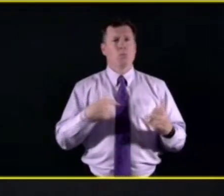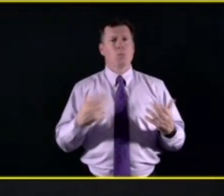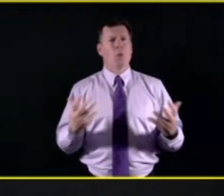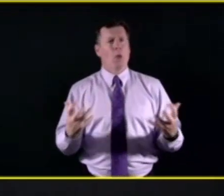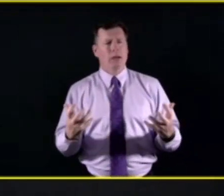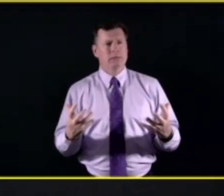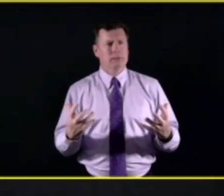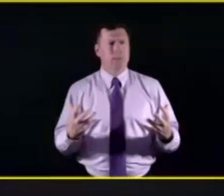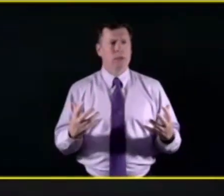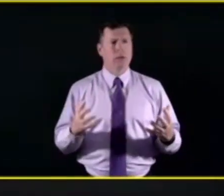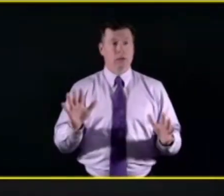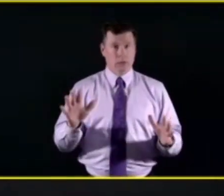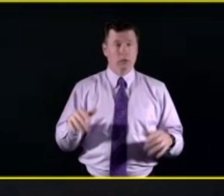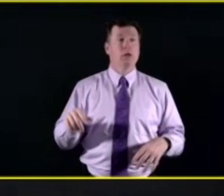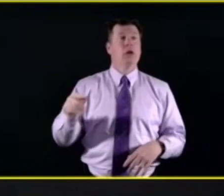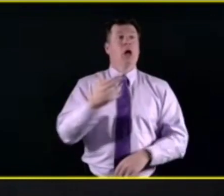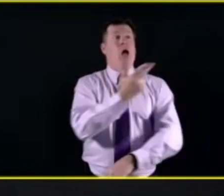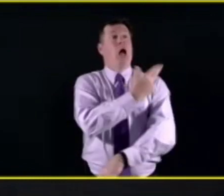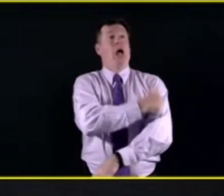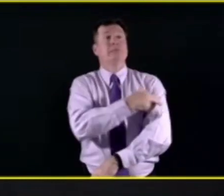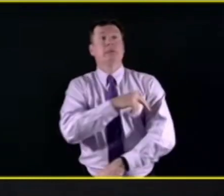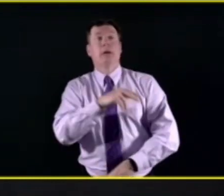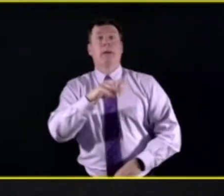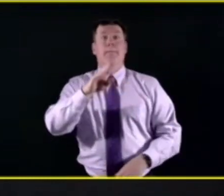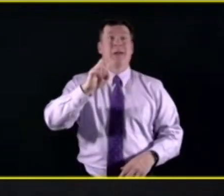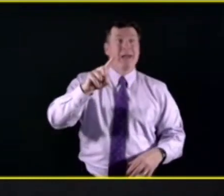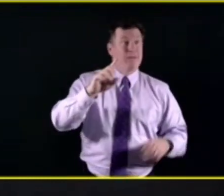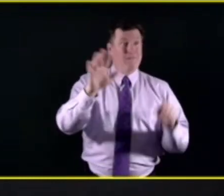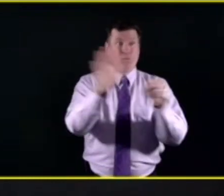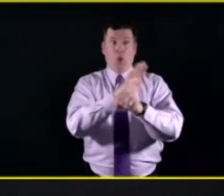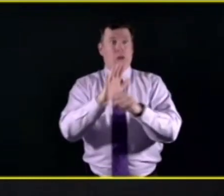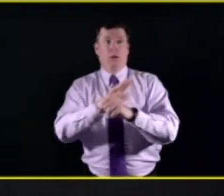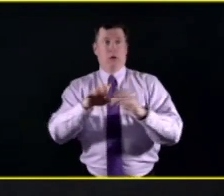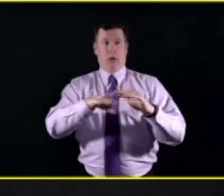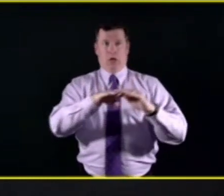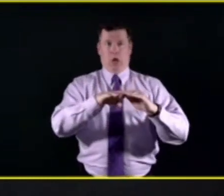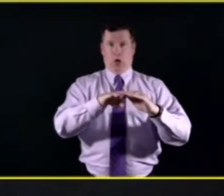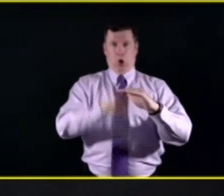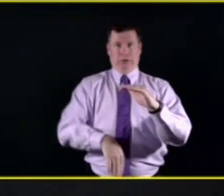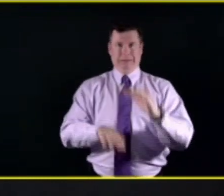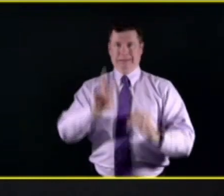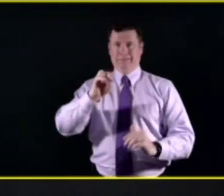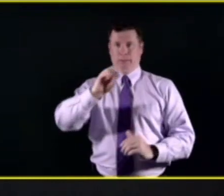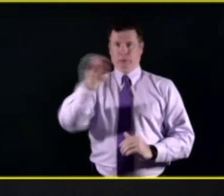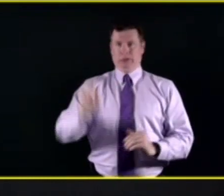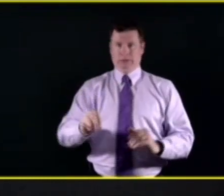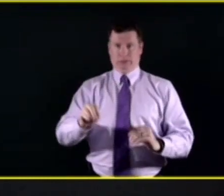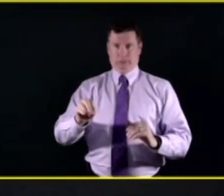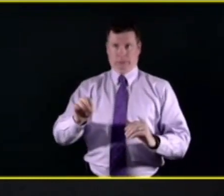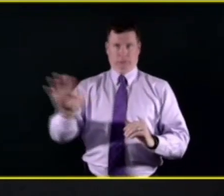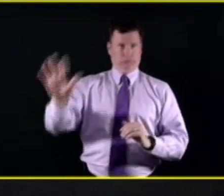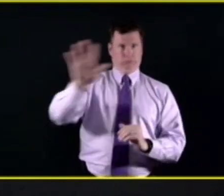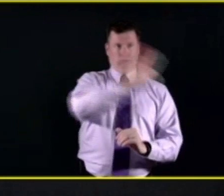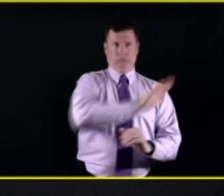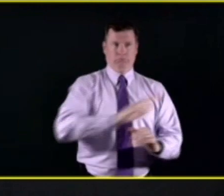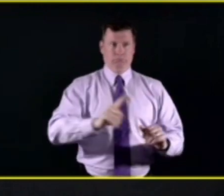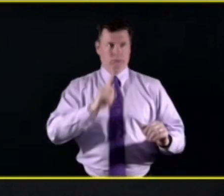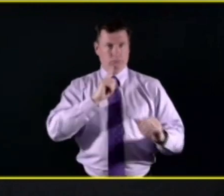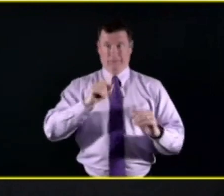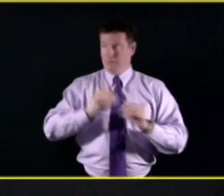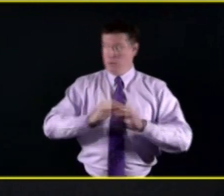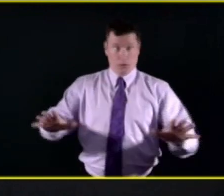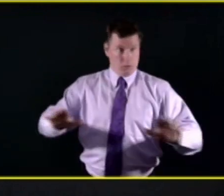occupancy. Is that the standard that is being applied here? Yes. That is, I mean, certainly our hospitals have been very engaged in that,